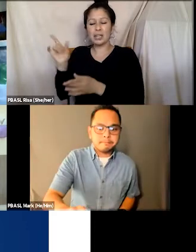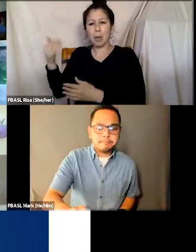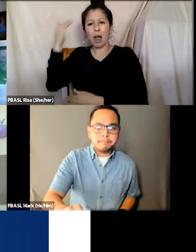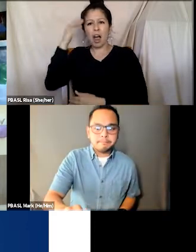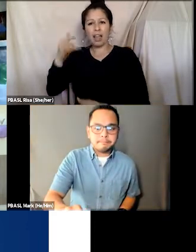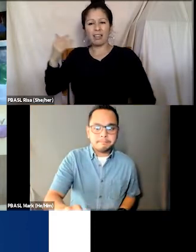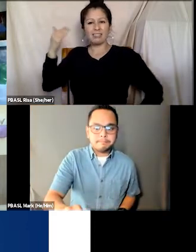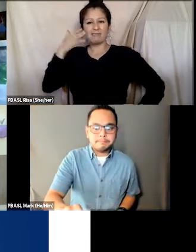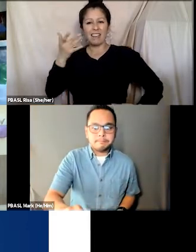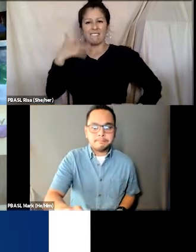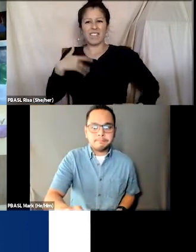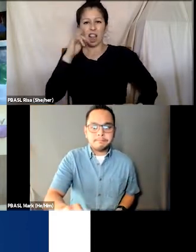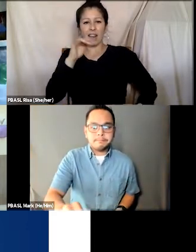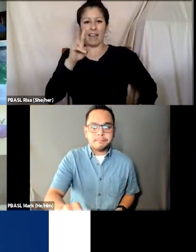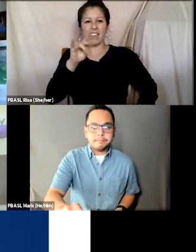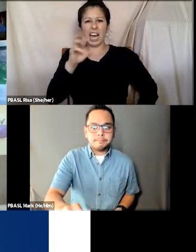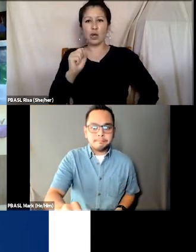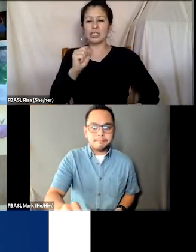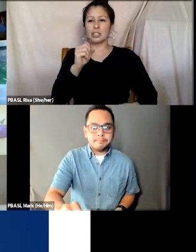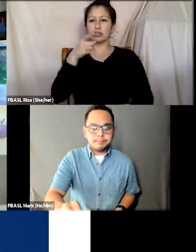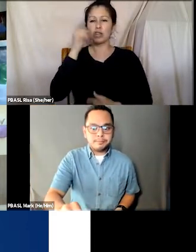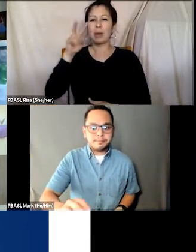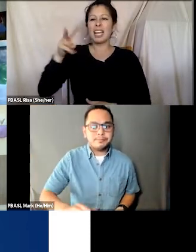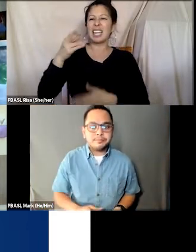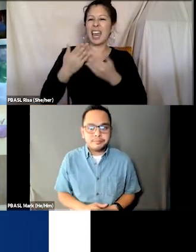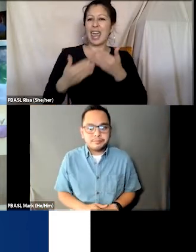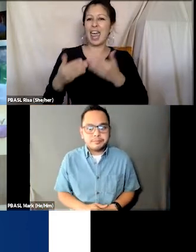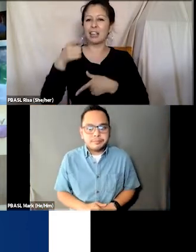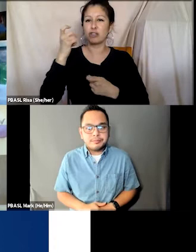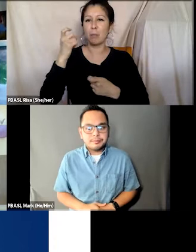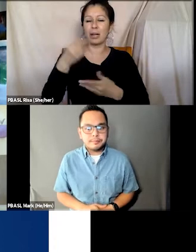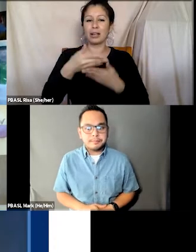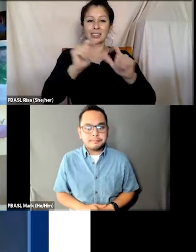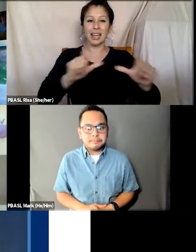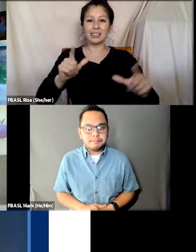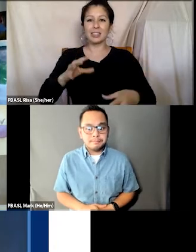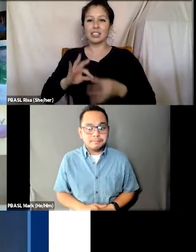feeling of vicarious trauma. So next slide.